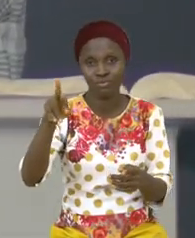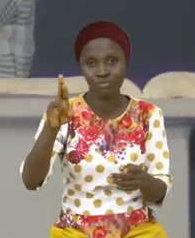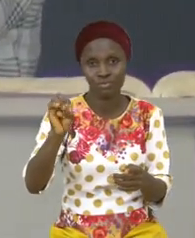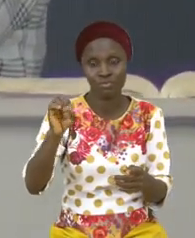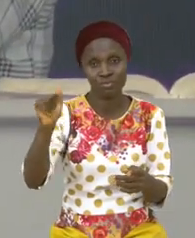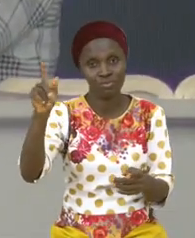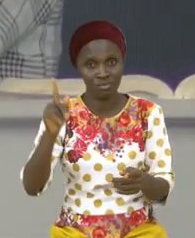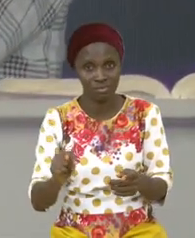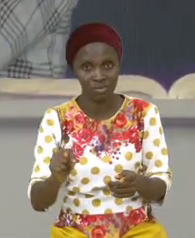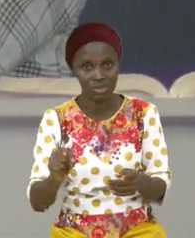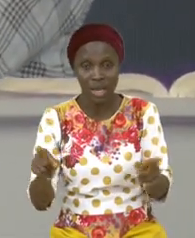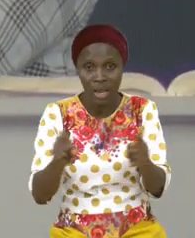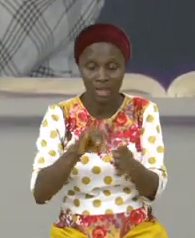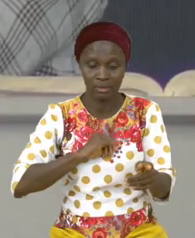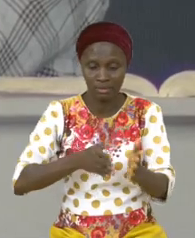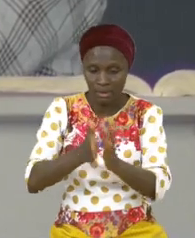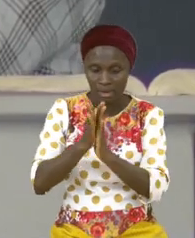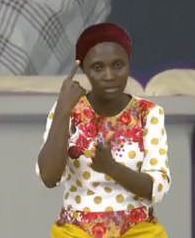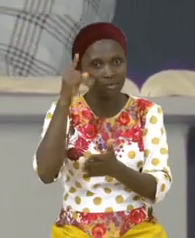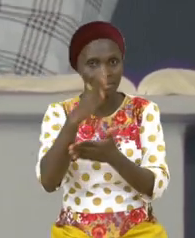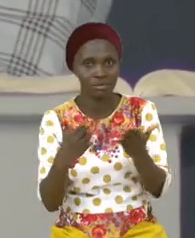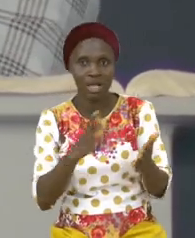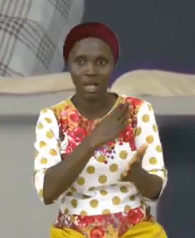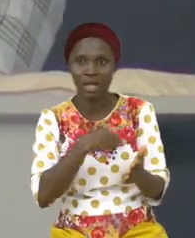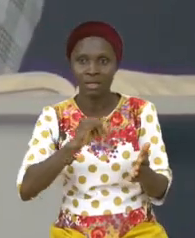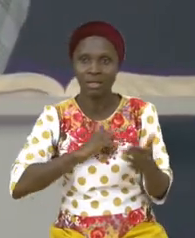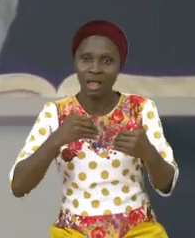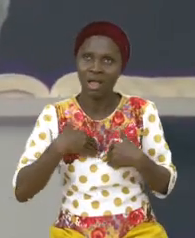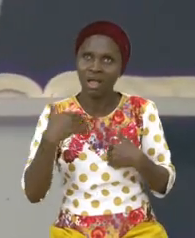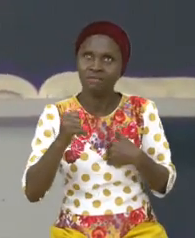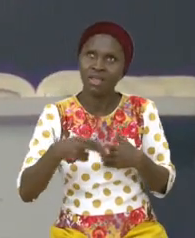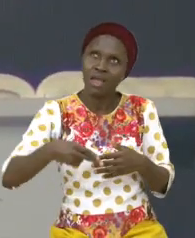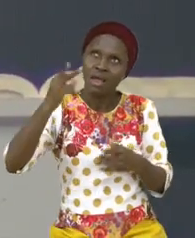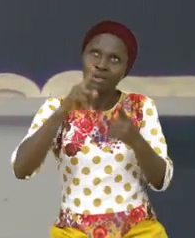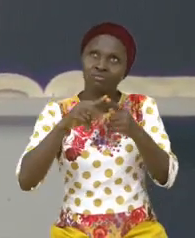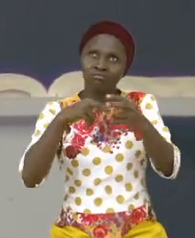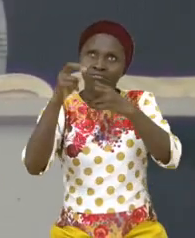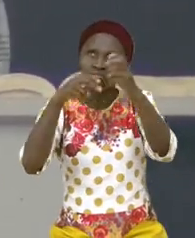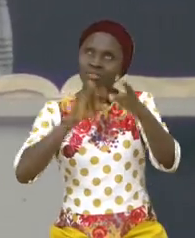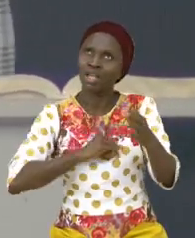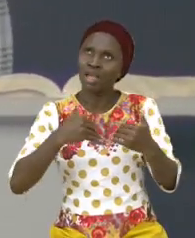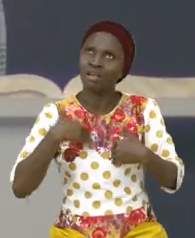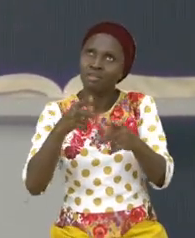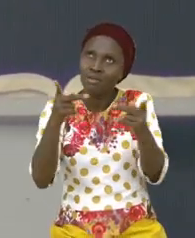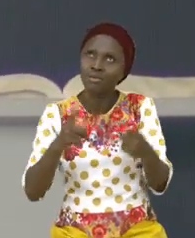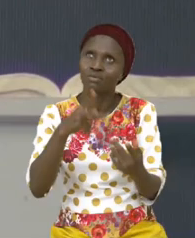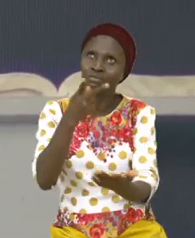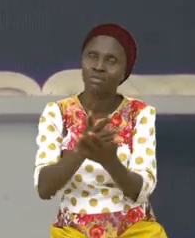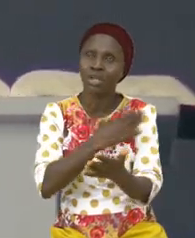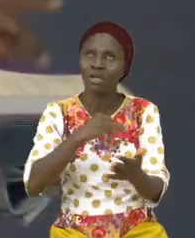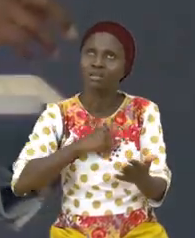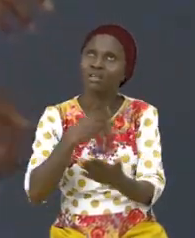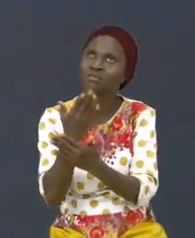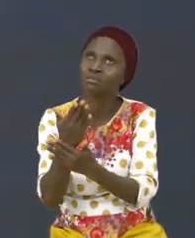for something. I have a height to climb. I have a peak to reach. And I entreat the